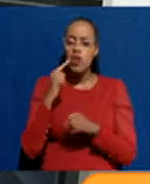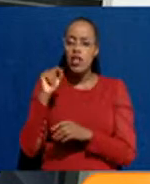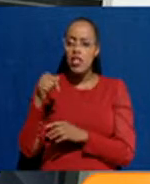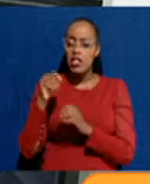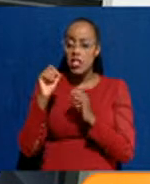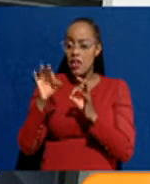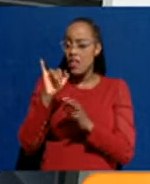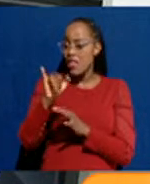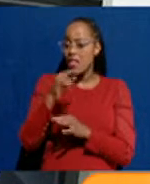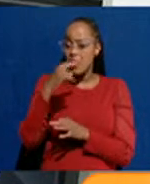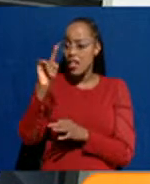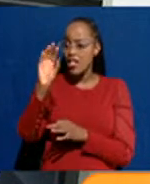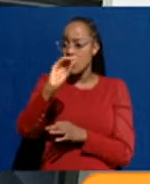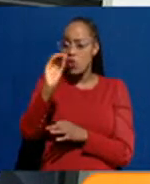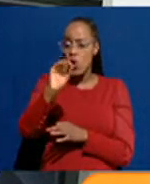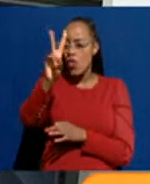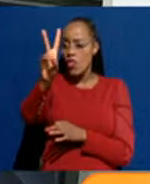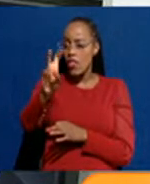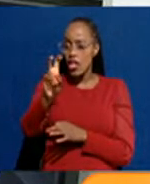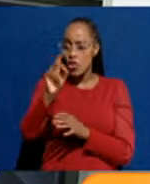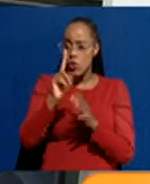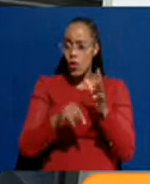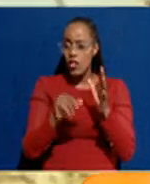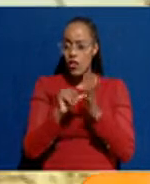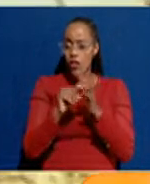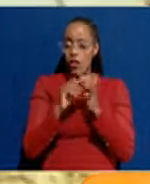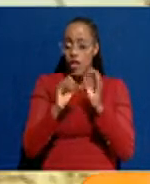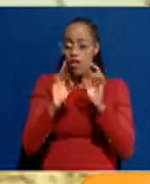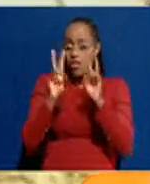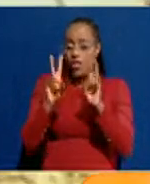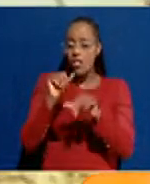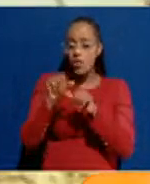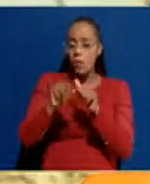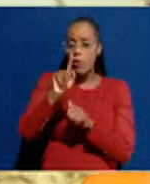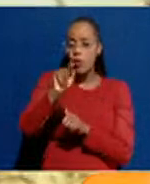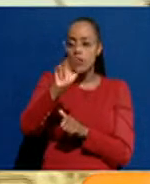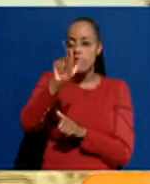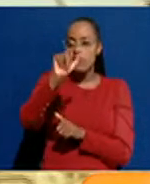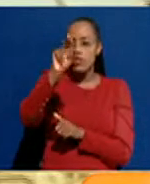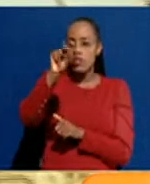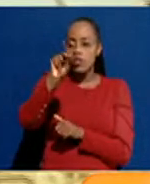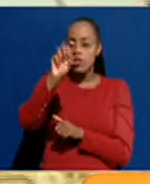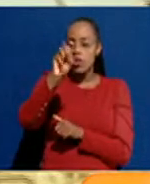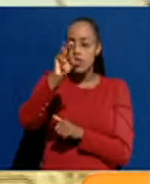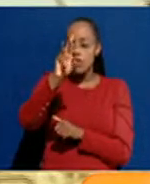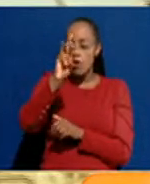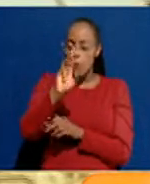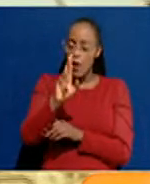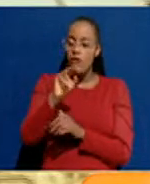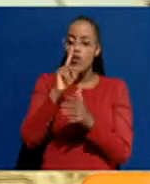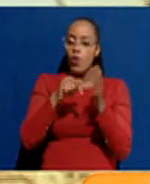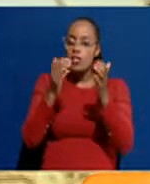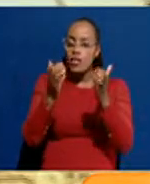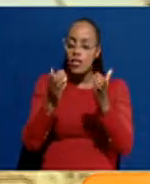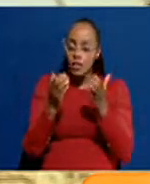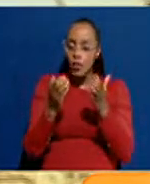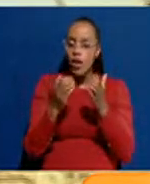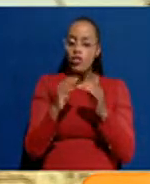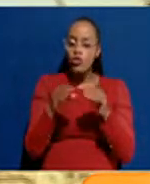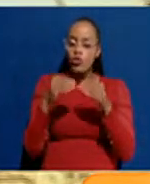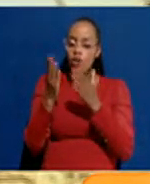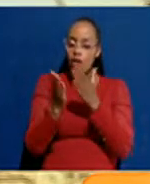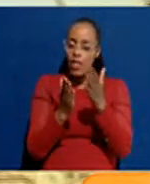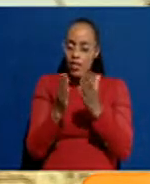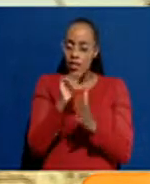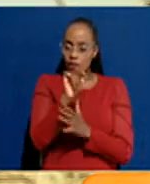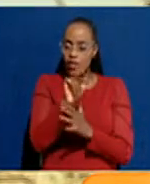that disparity? No, the issue would be if a transformer. You know, it all depends on what is required to serve that particular customer. Where